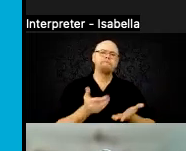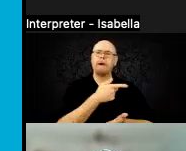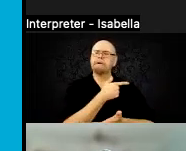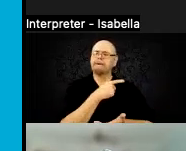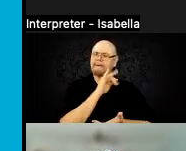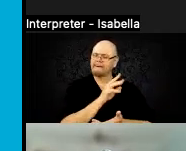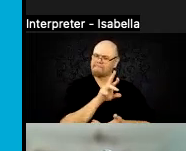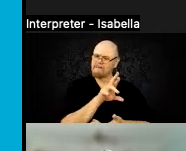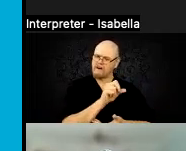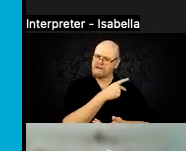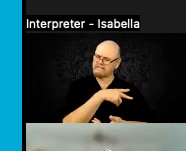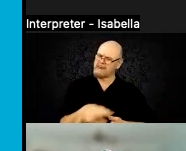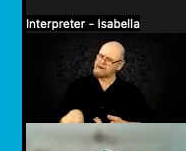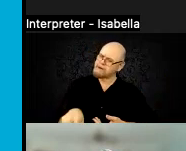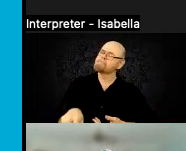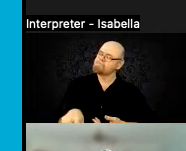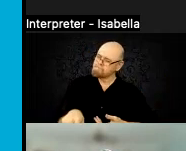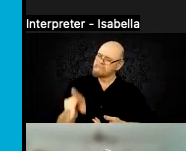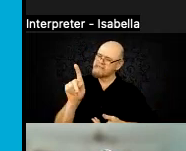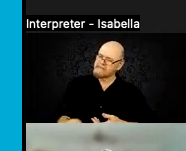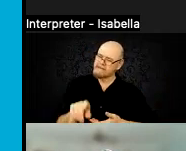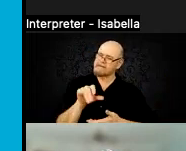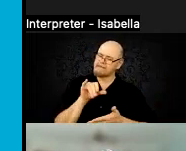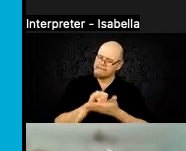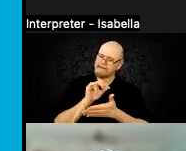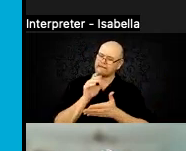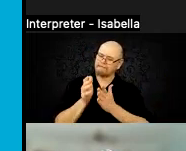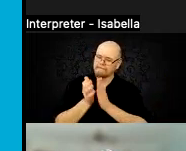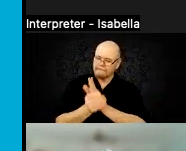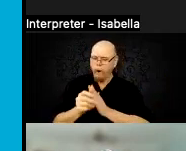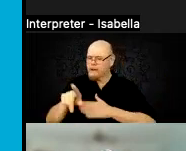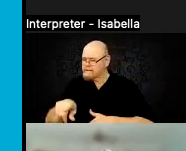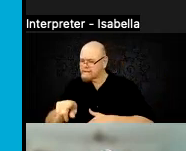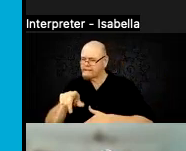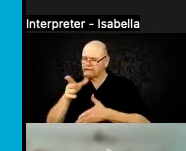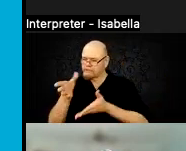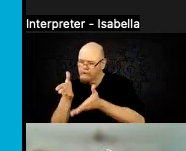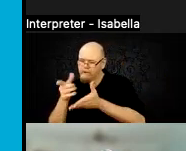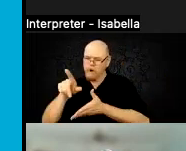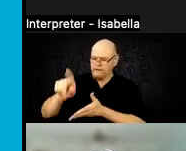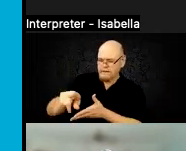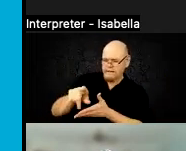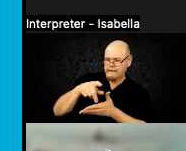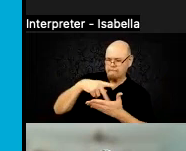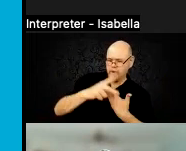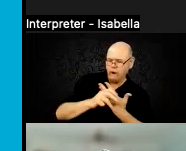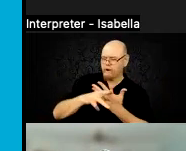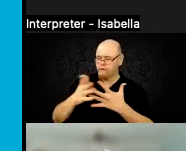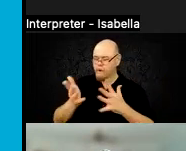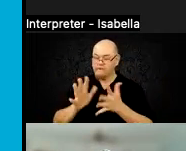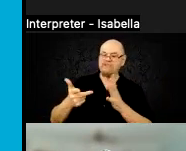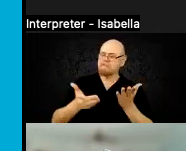for the individual with a disability to achieve an employment outcome. So if there's something that maybe isn't on that standard list we just went through, but is